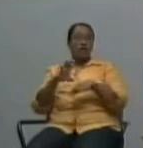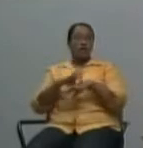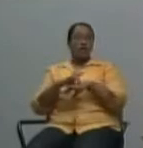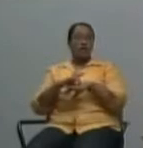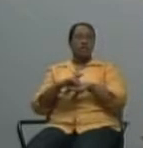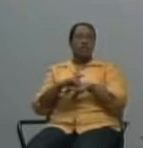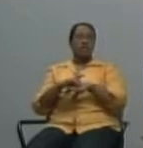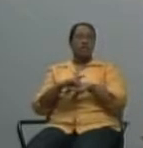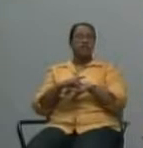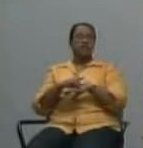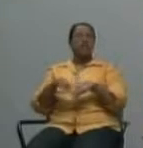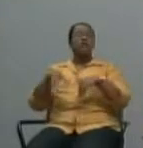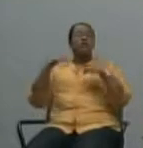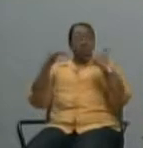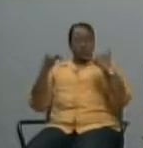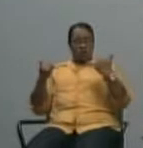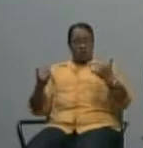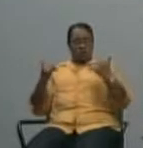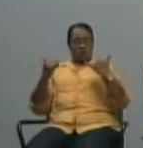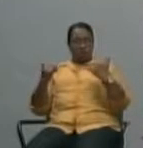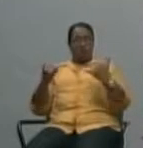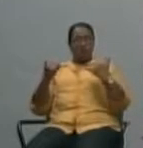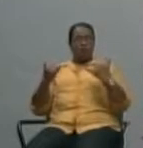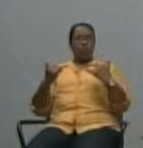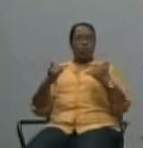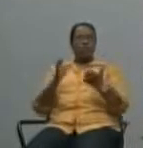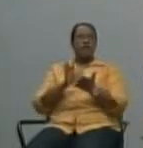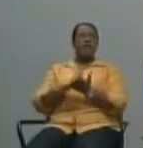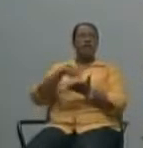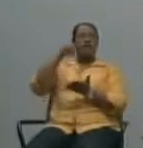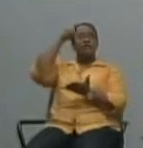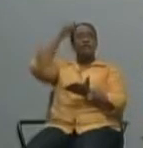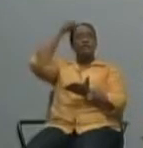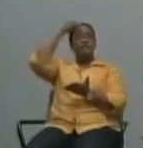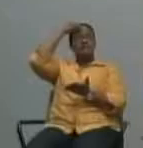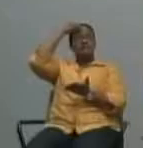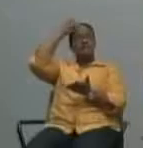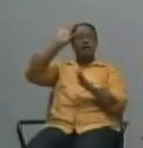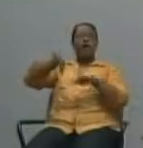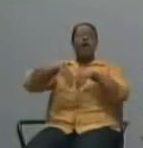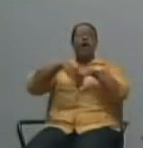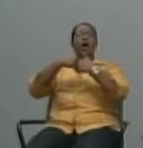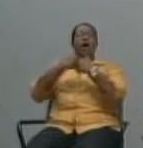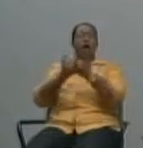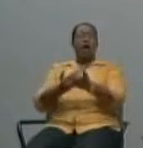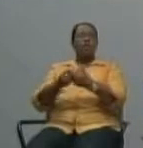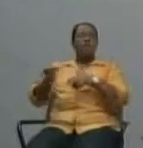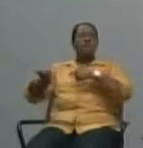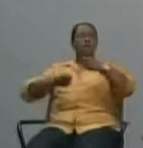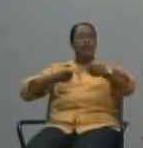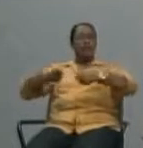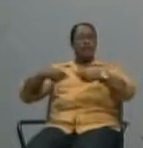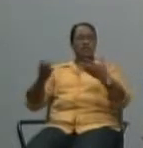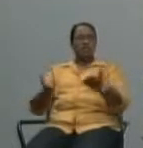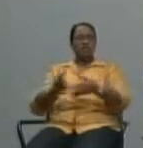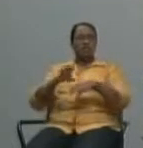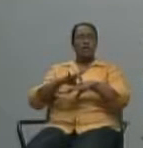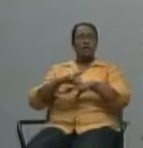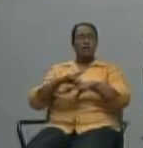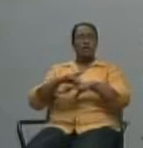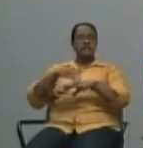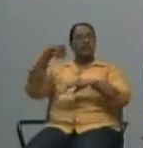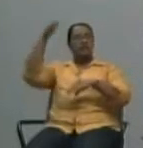So let us learn the signs of administration. Let us learn the